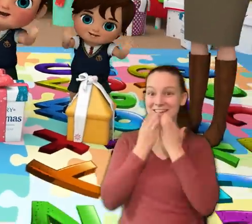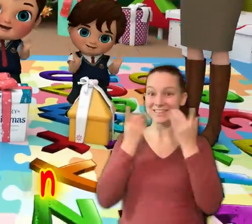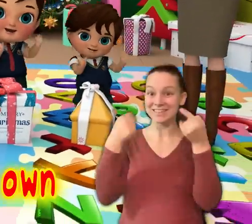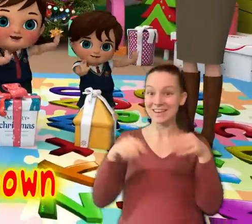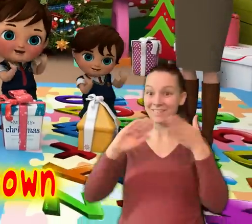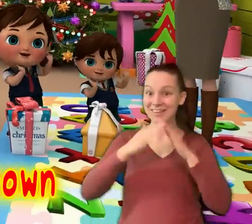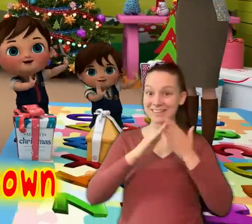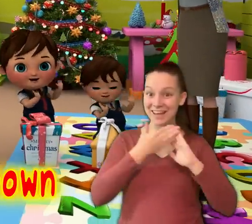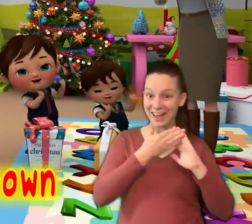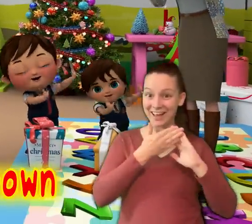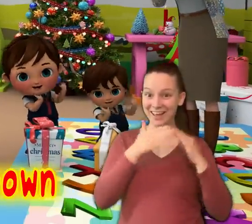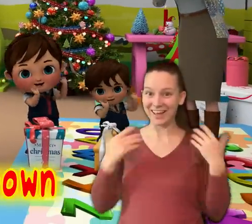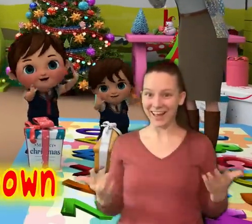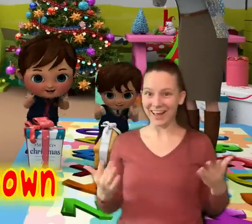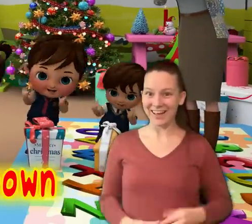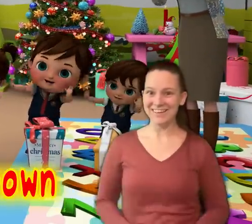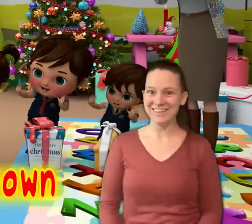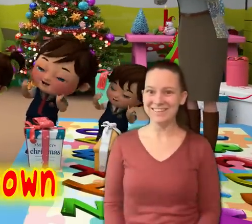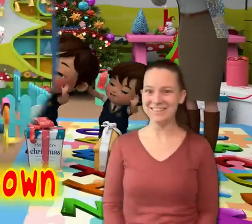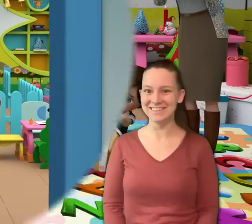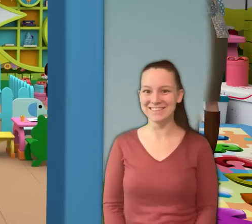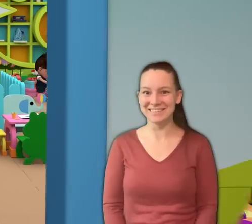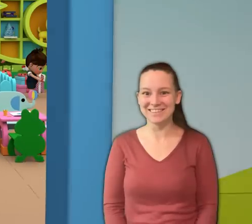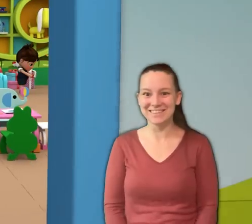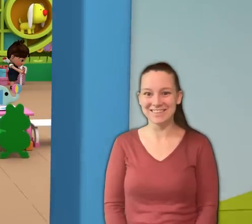Santa Claus is Coming to Town